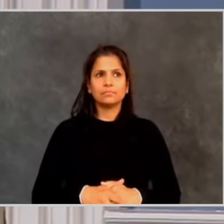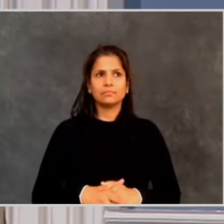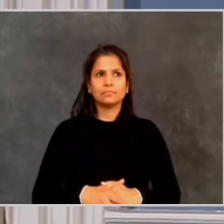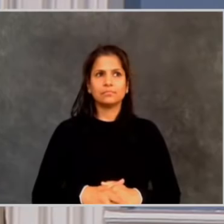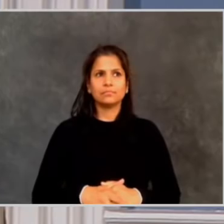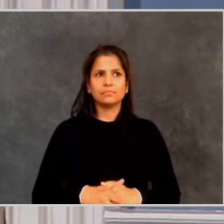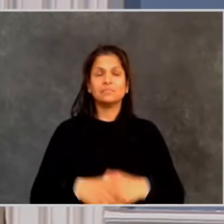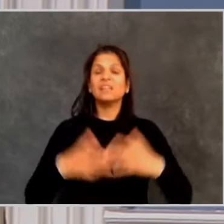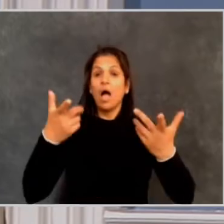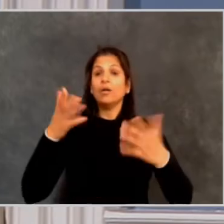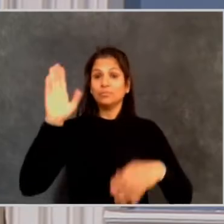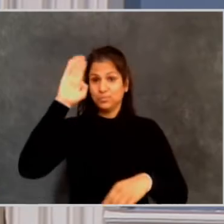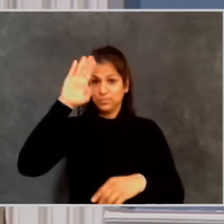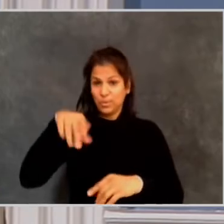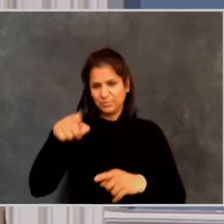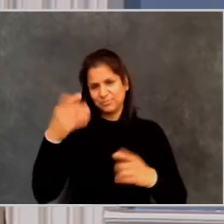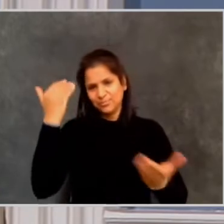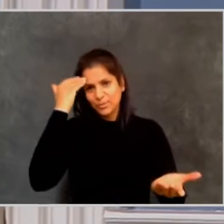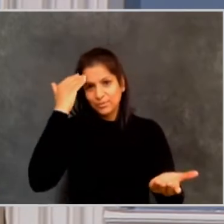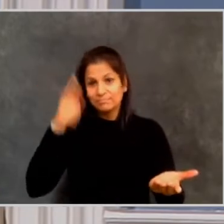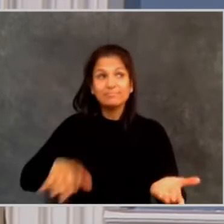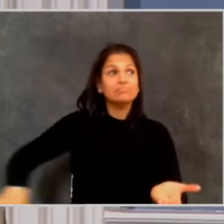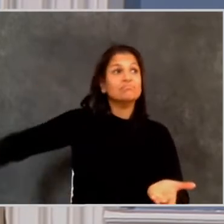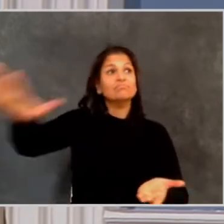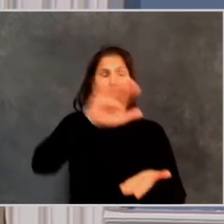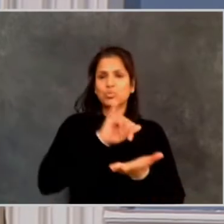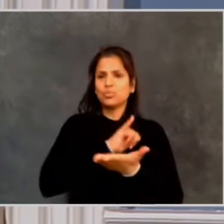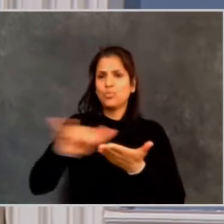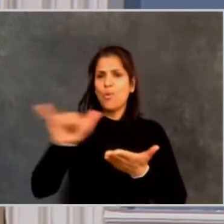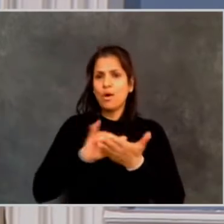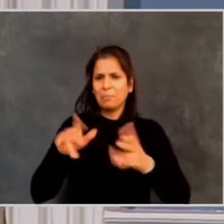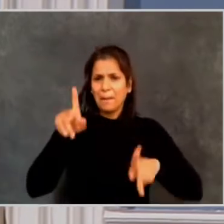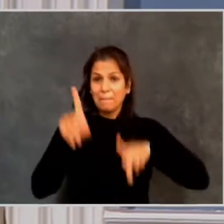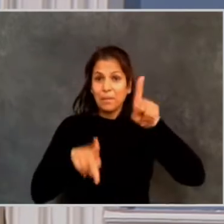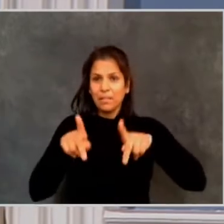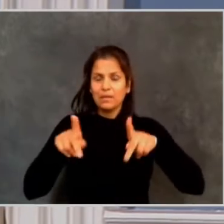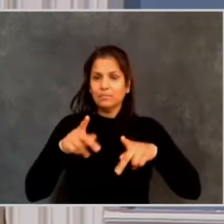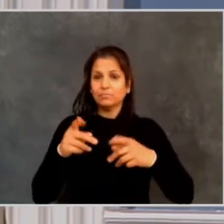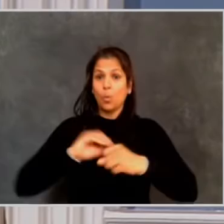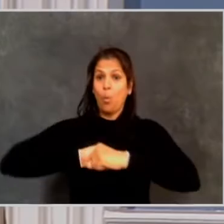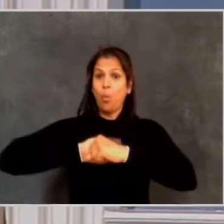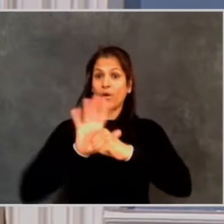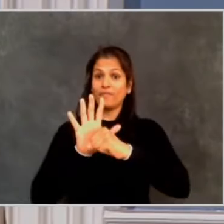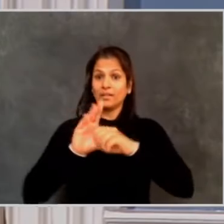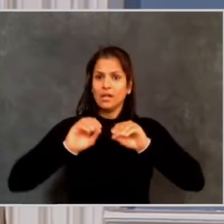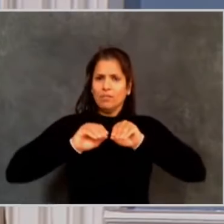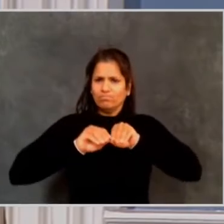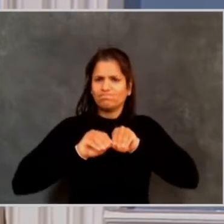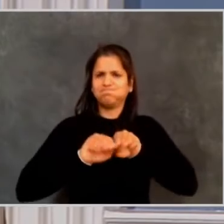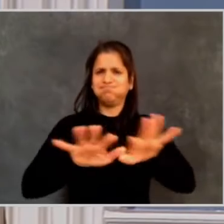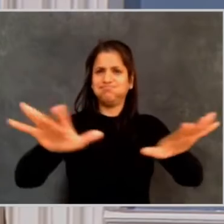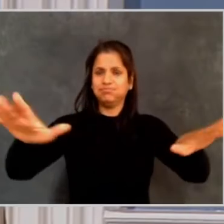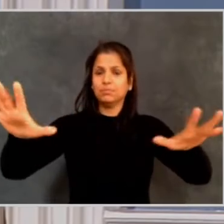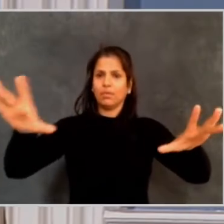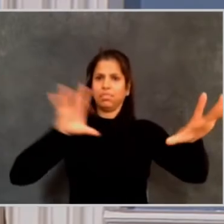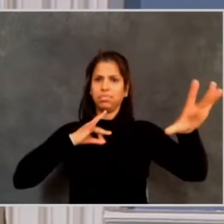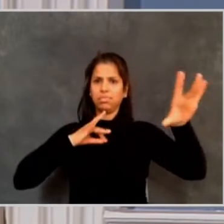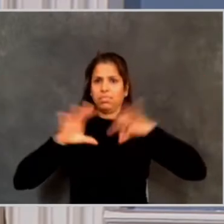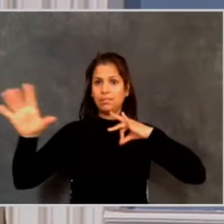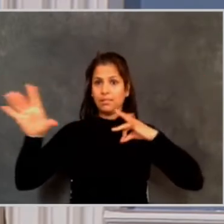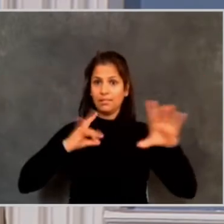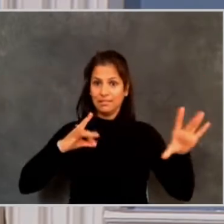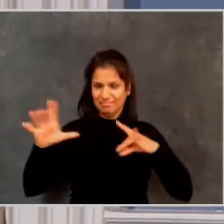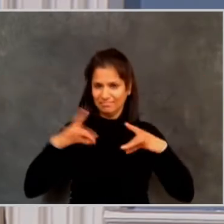in what arena the use of antibody testing can be a game changer. I think there's a distinction between at